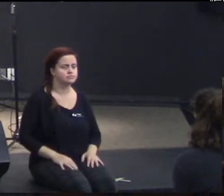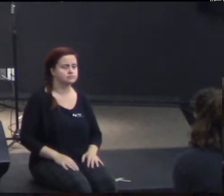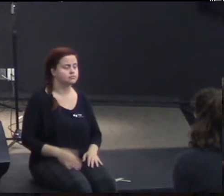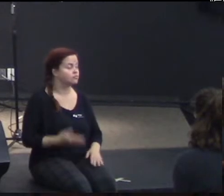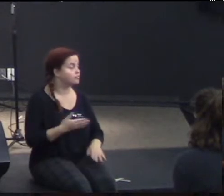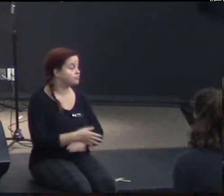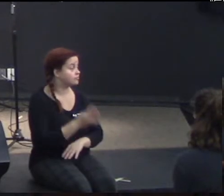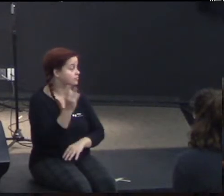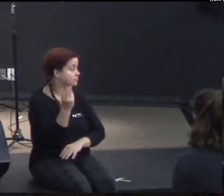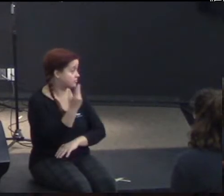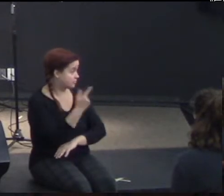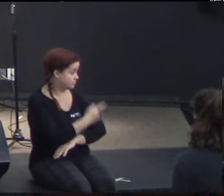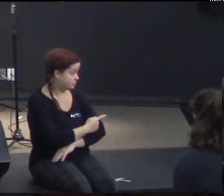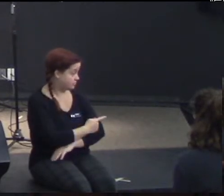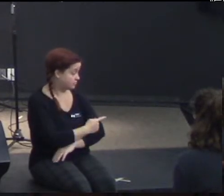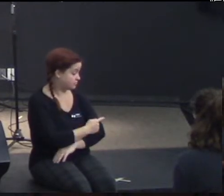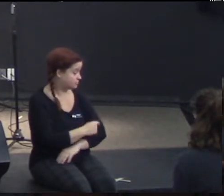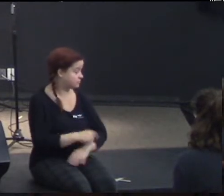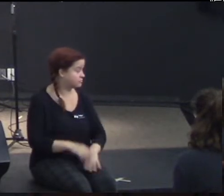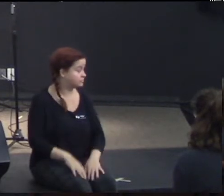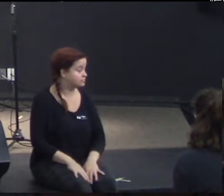After 6 days,